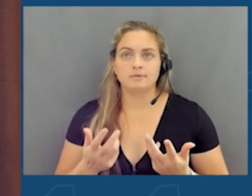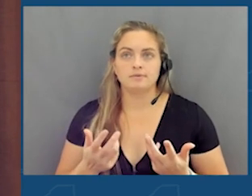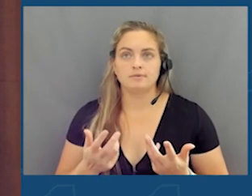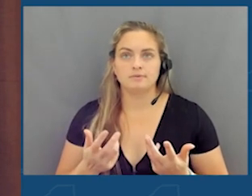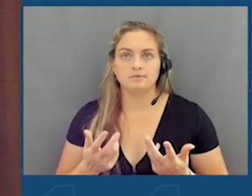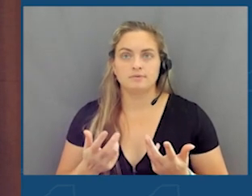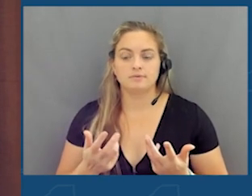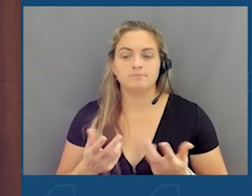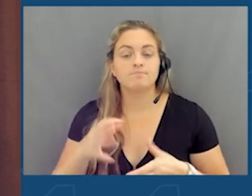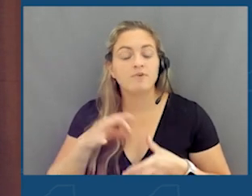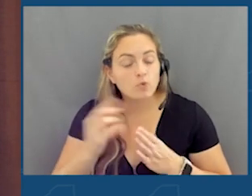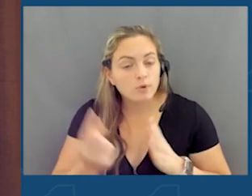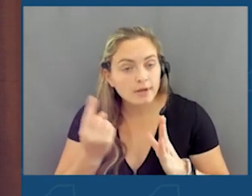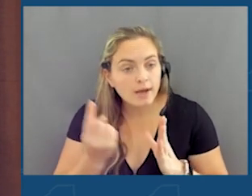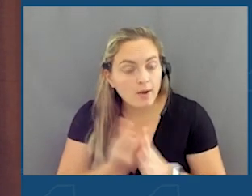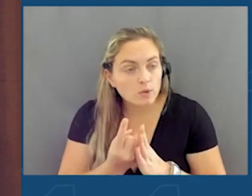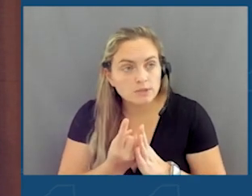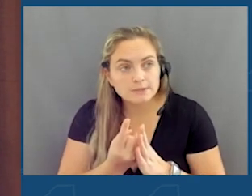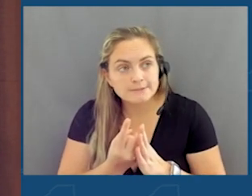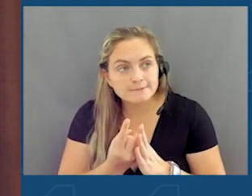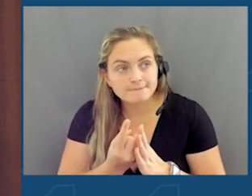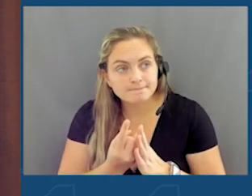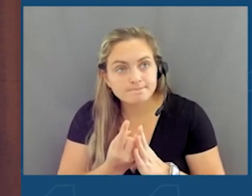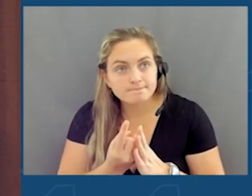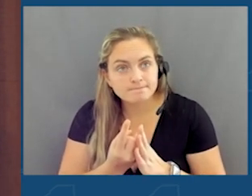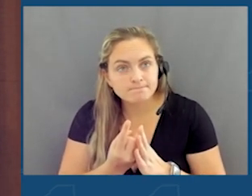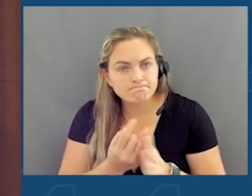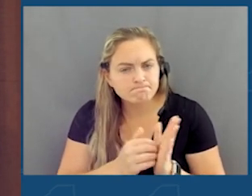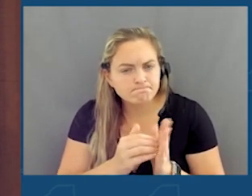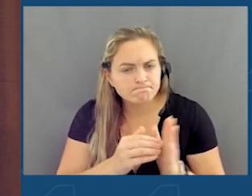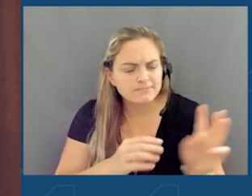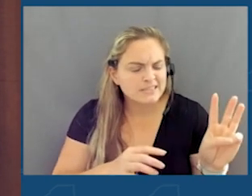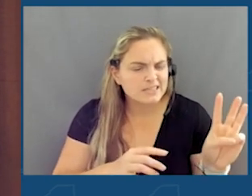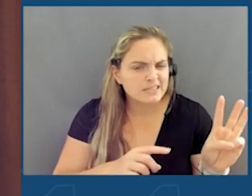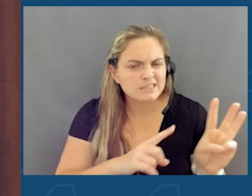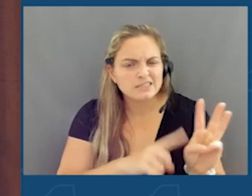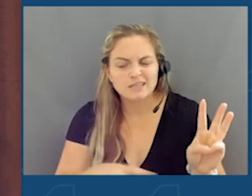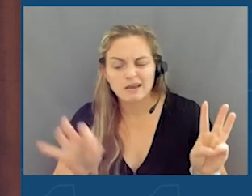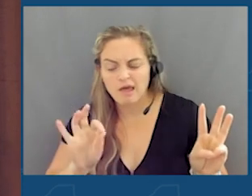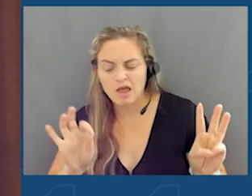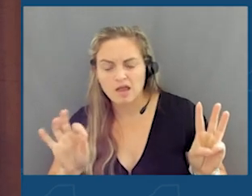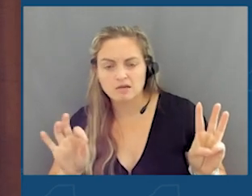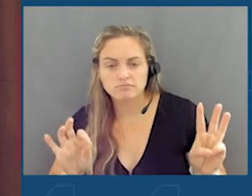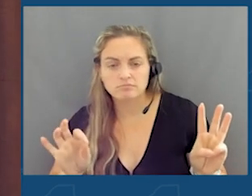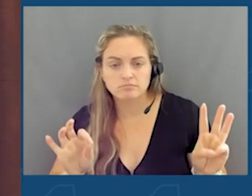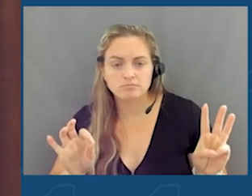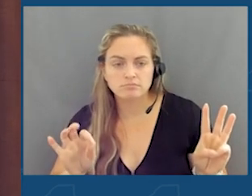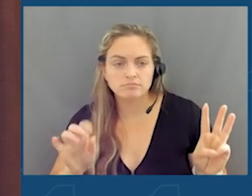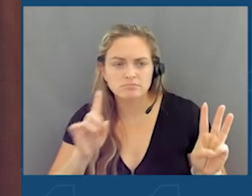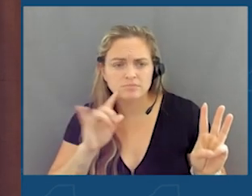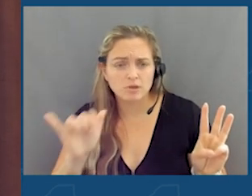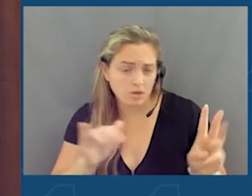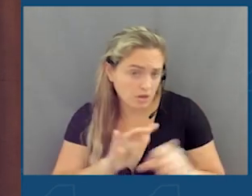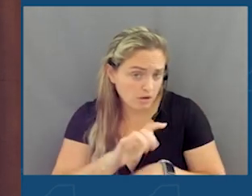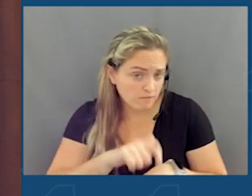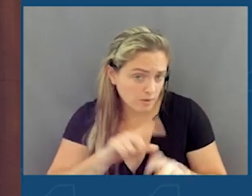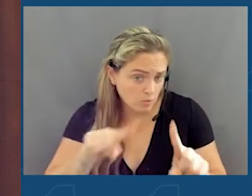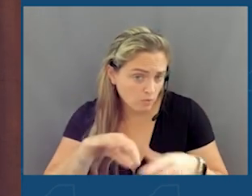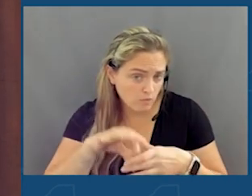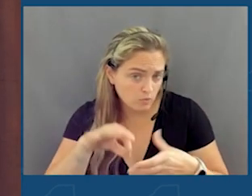our voting hours were often from 6 a.m. to 9 p.m. Sounds like plenty of time to go